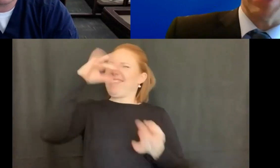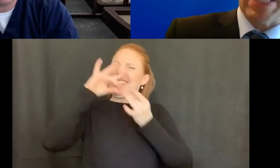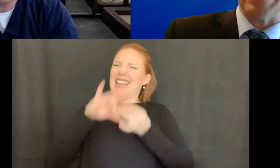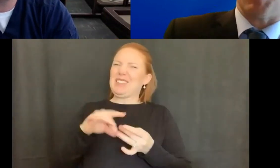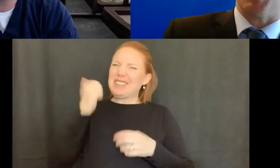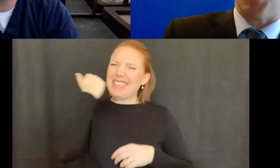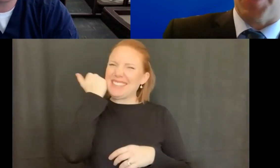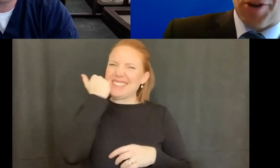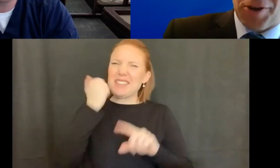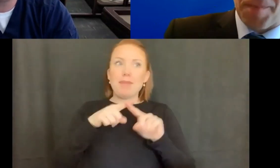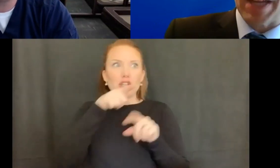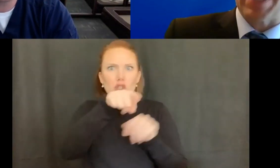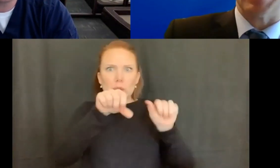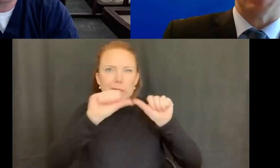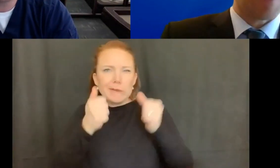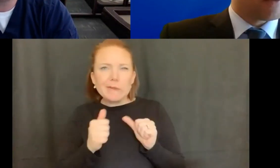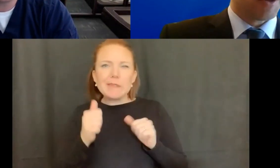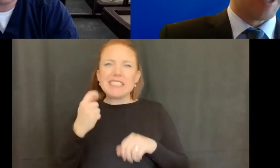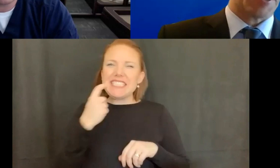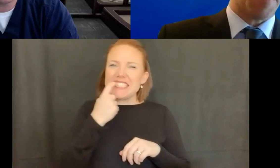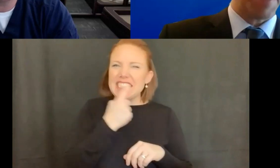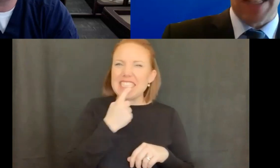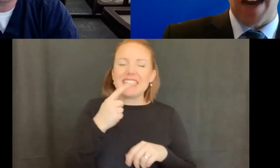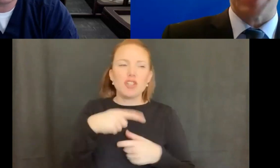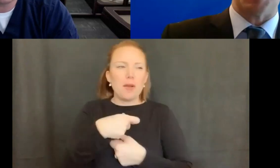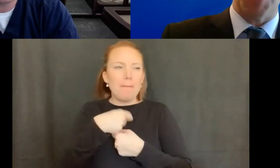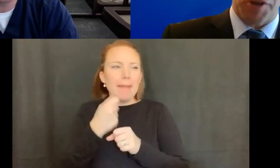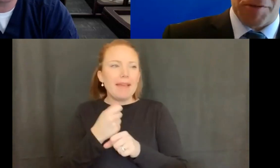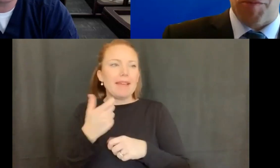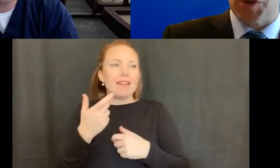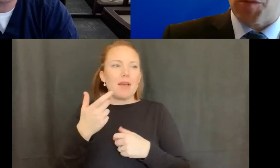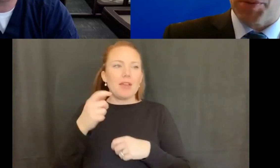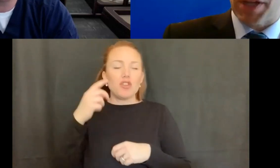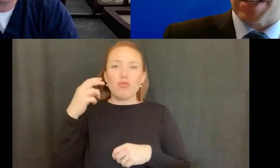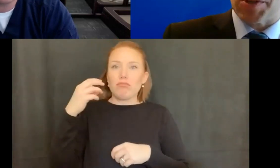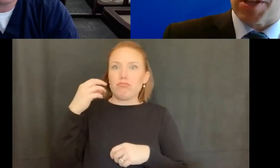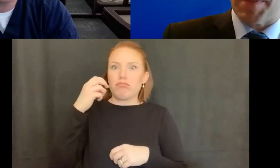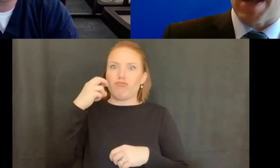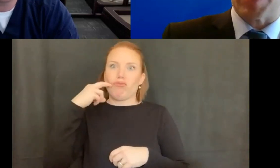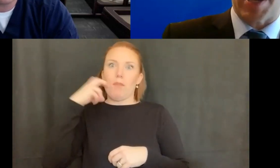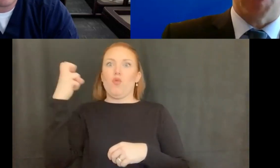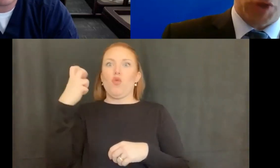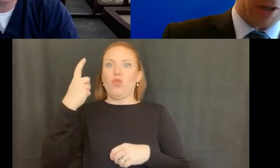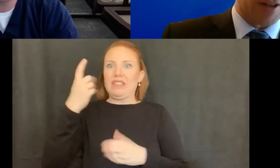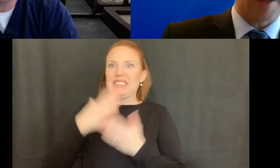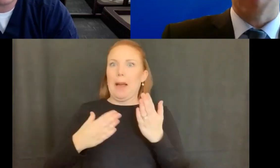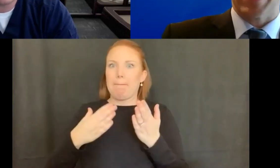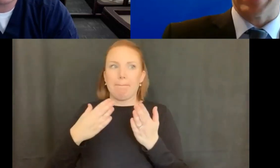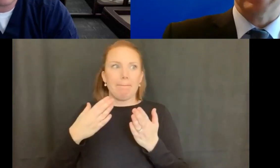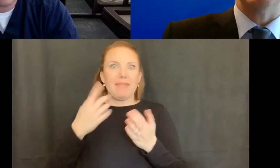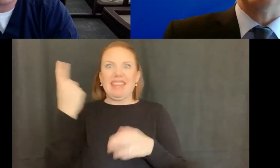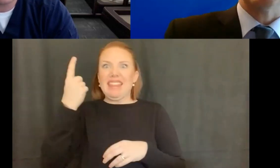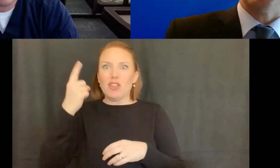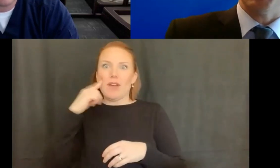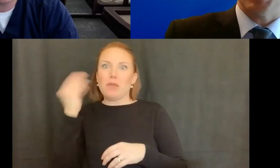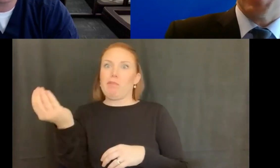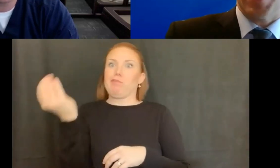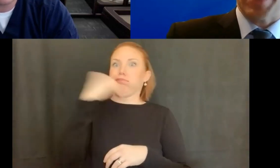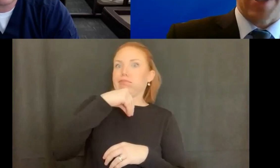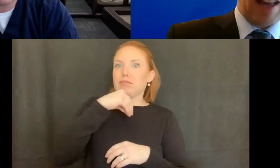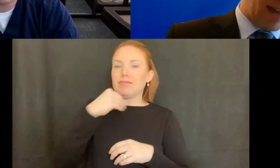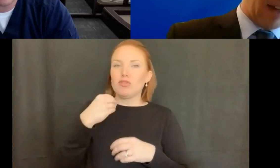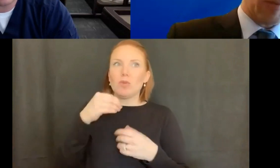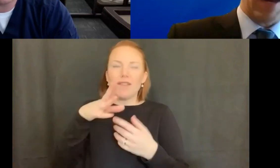said, you're sculpting teeth, or you're making it, you take some piece out, it's got to look, when you replace it with something else, it's got to look like it did.